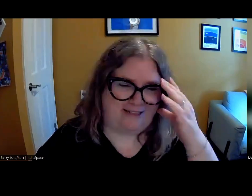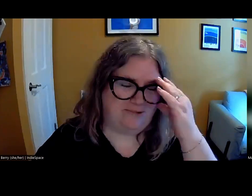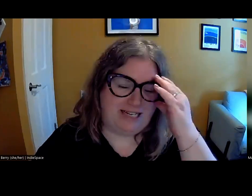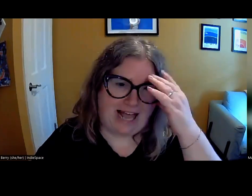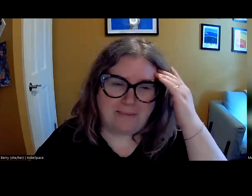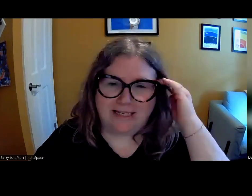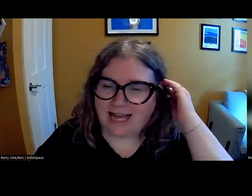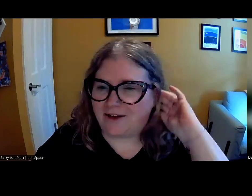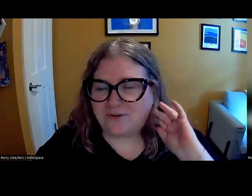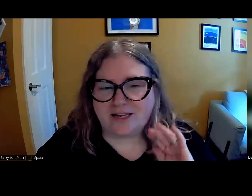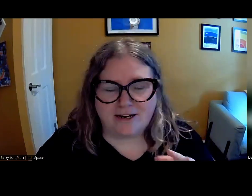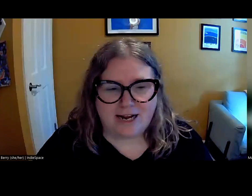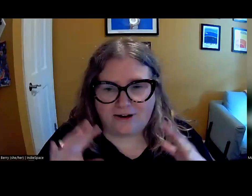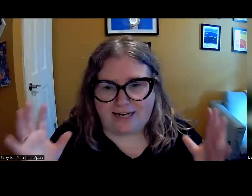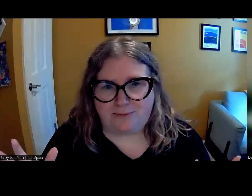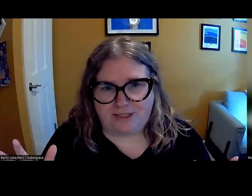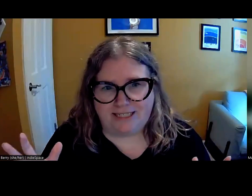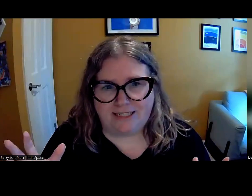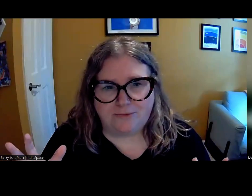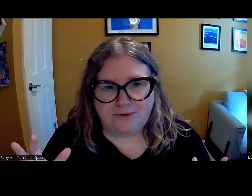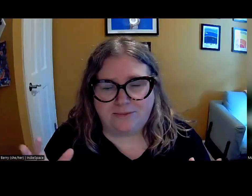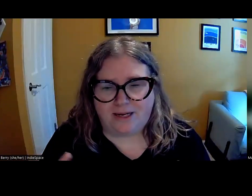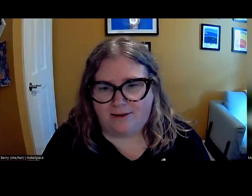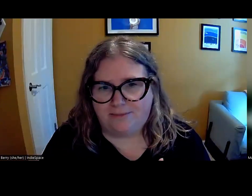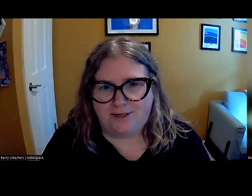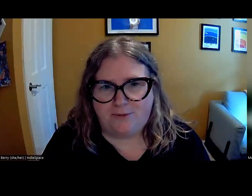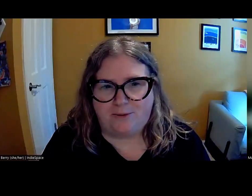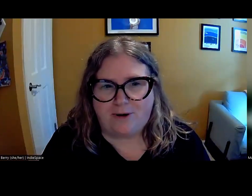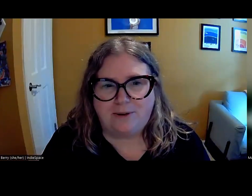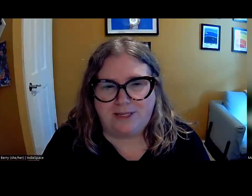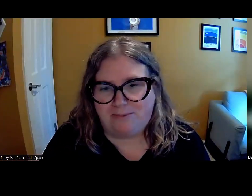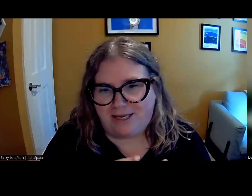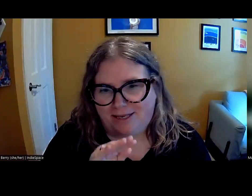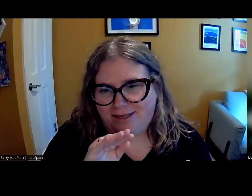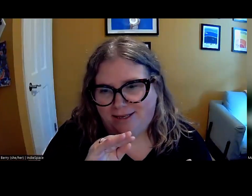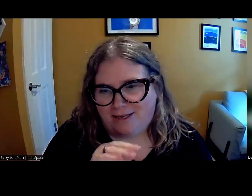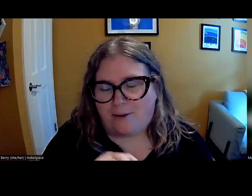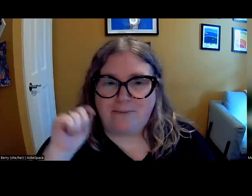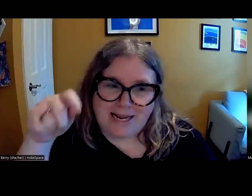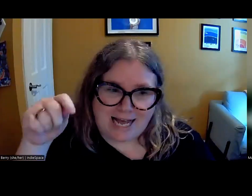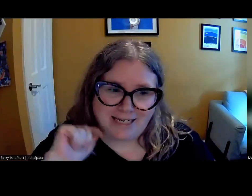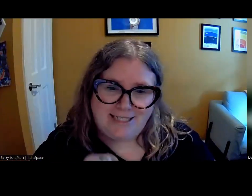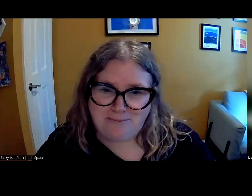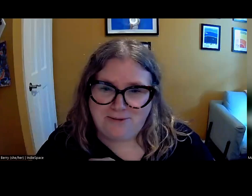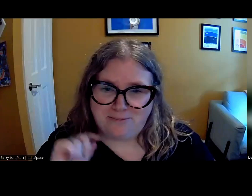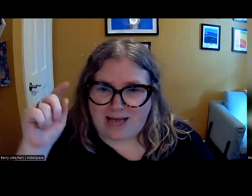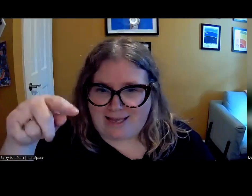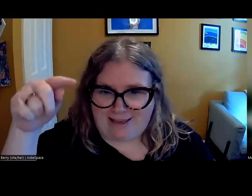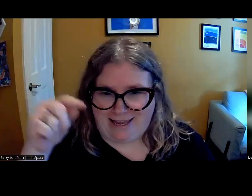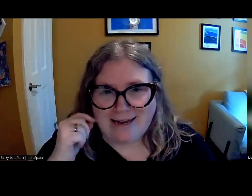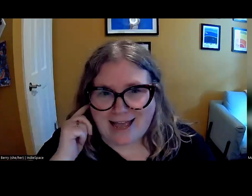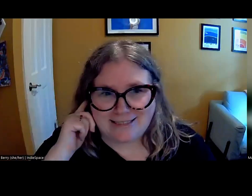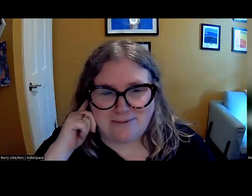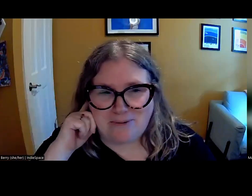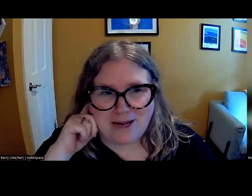we're just really happy to have you here and your expertise in the room. So we'll probably be, we may tag team you